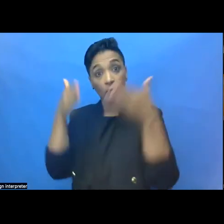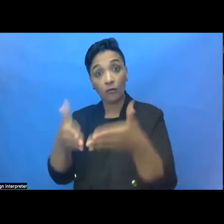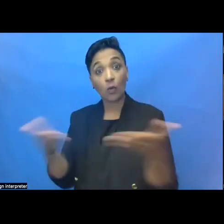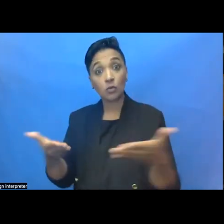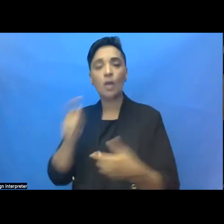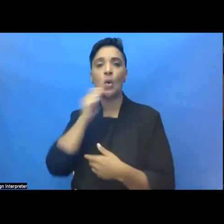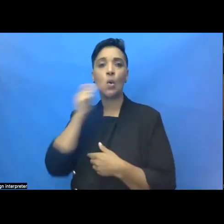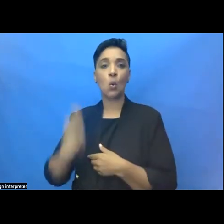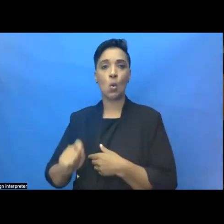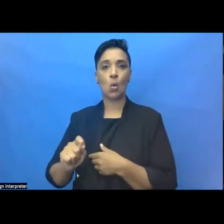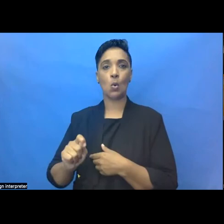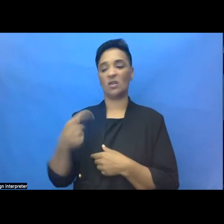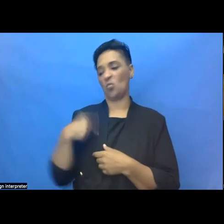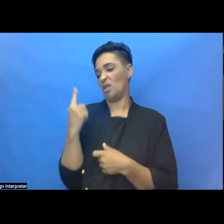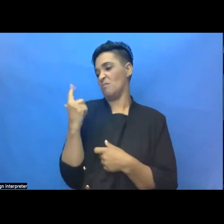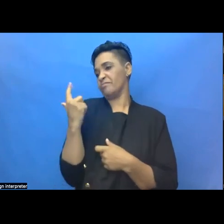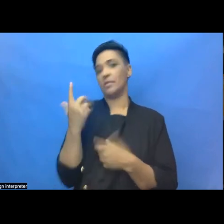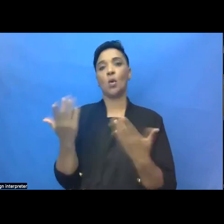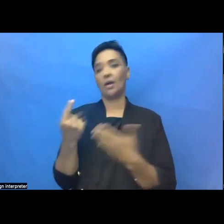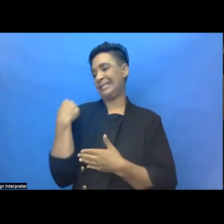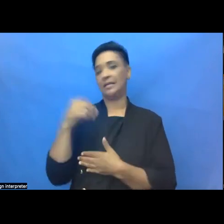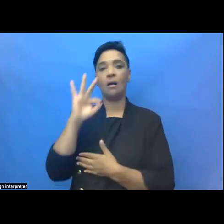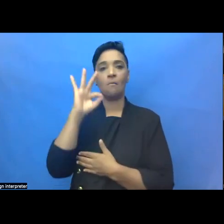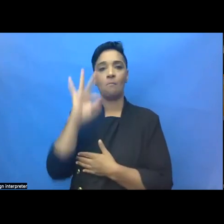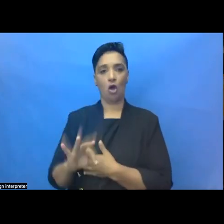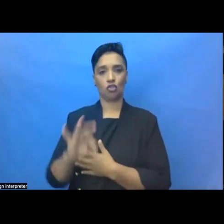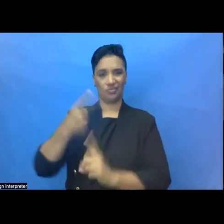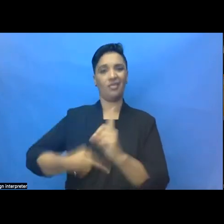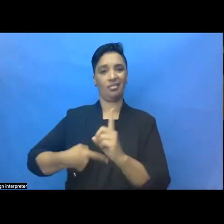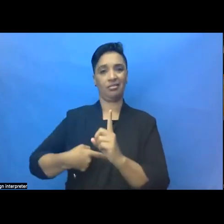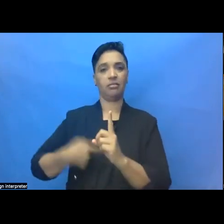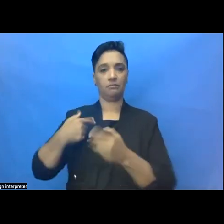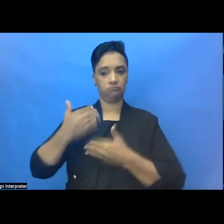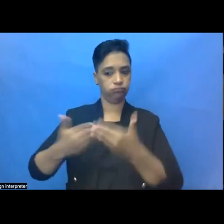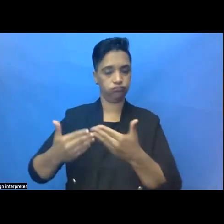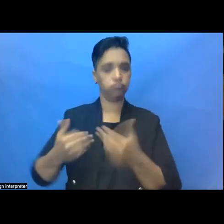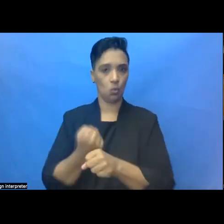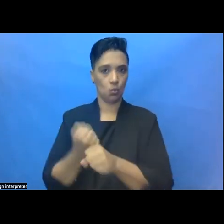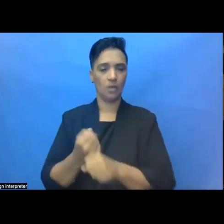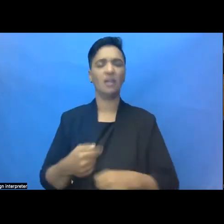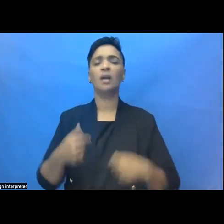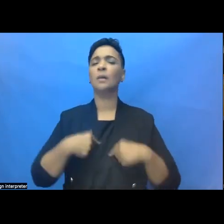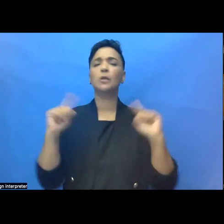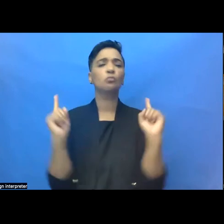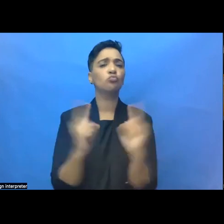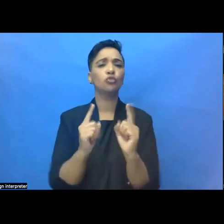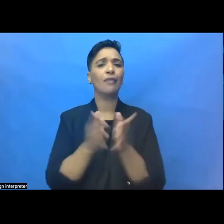of March. And I'm just going to speak very briefly on what humanitarian actors have been